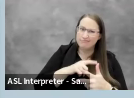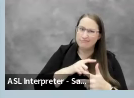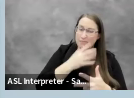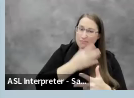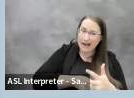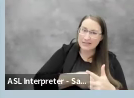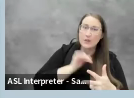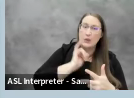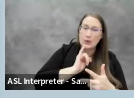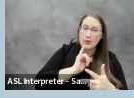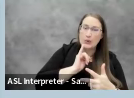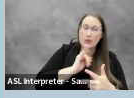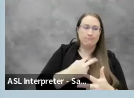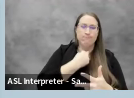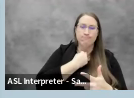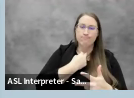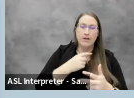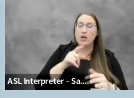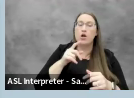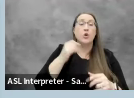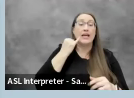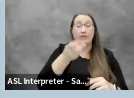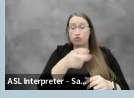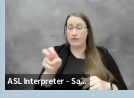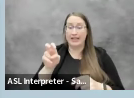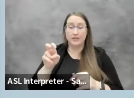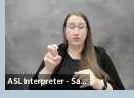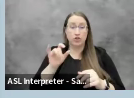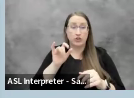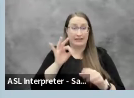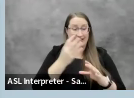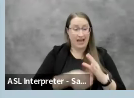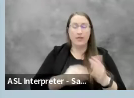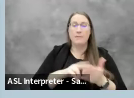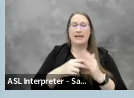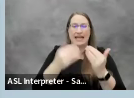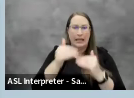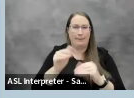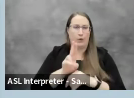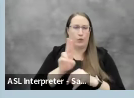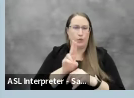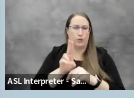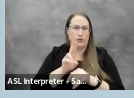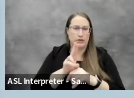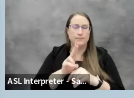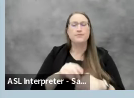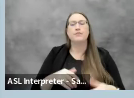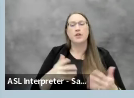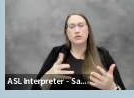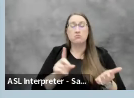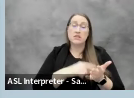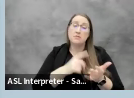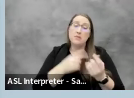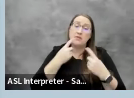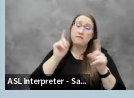child. That can't happen with the transfer on death deed. So it has limited use, but sometimes it can be an